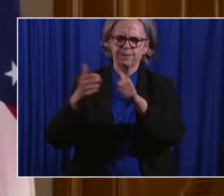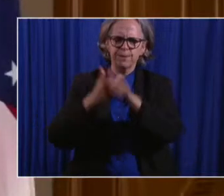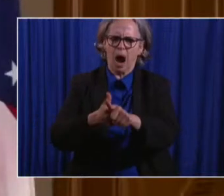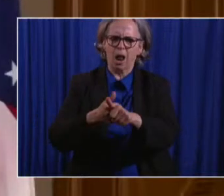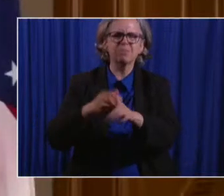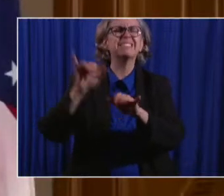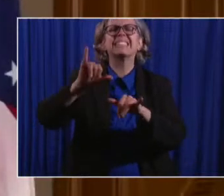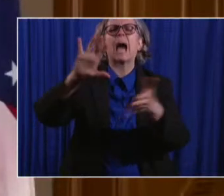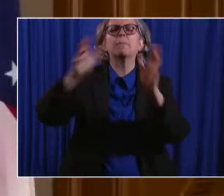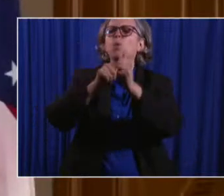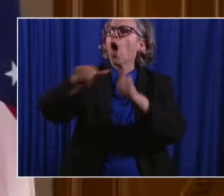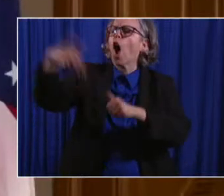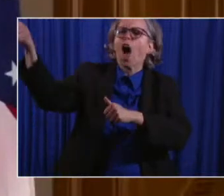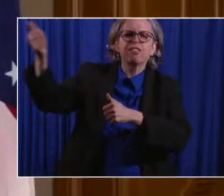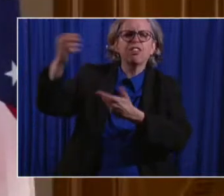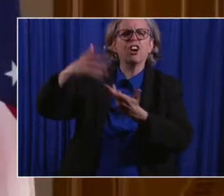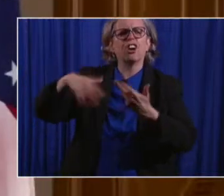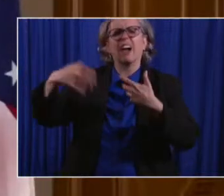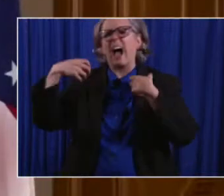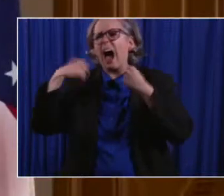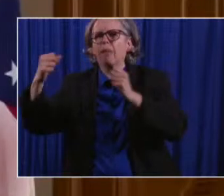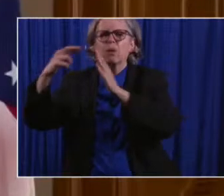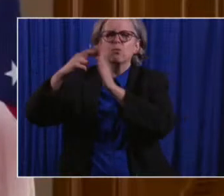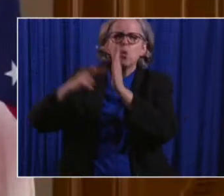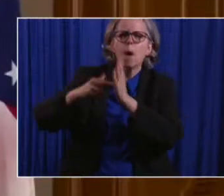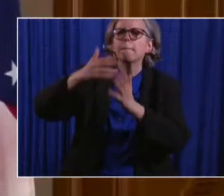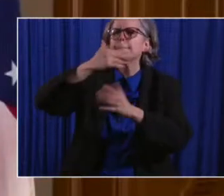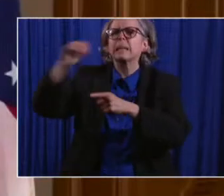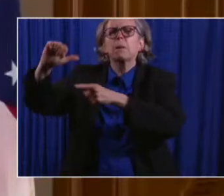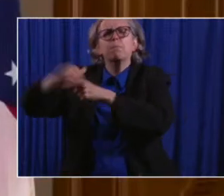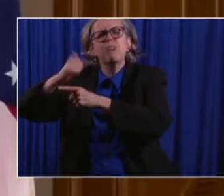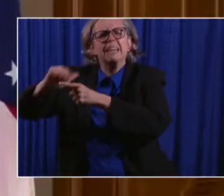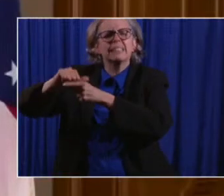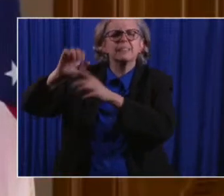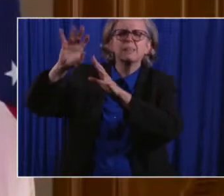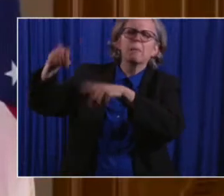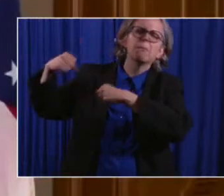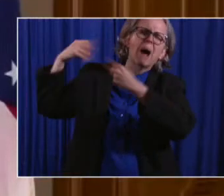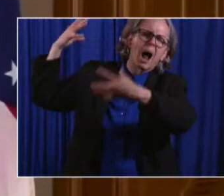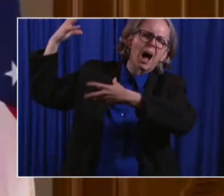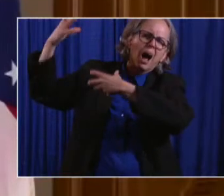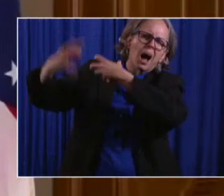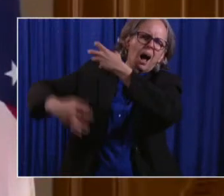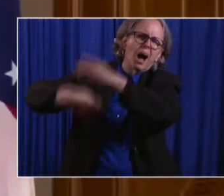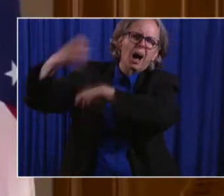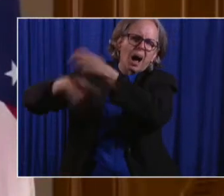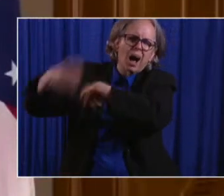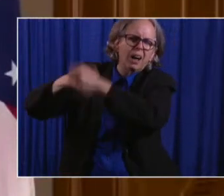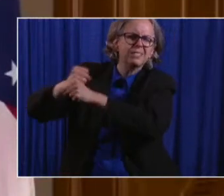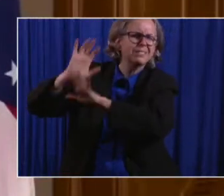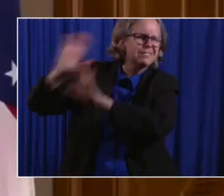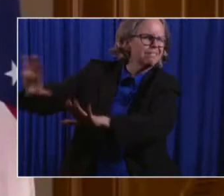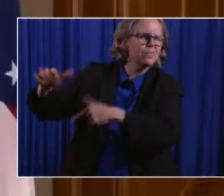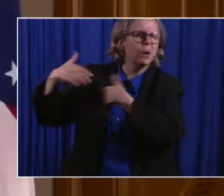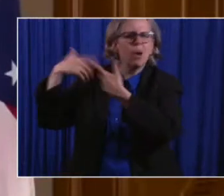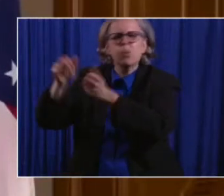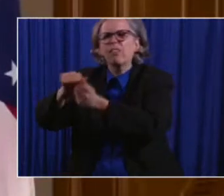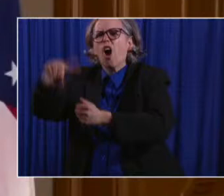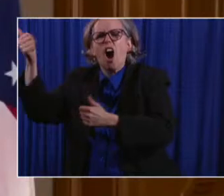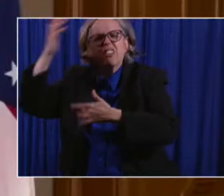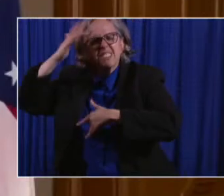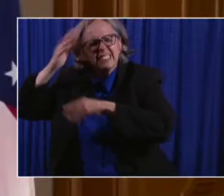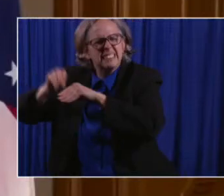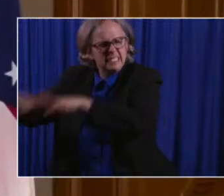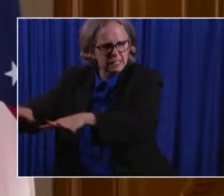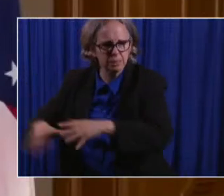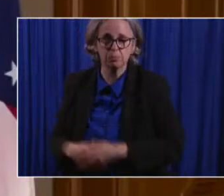health best practices. And best practice is probably a better way to describe it. So in accordance with CDC guidance,